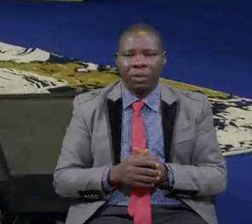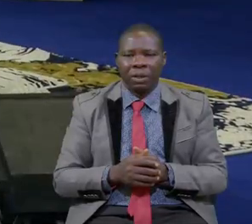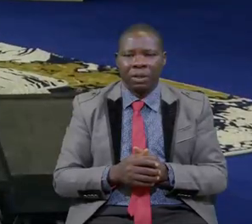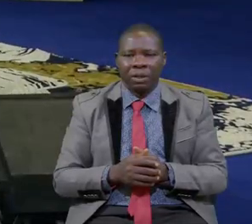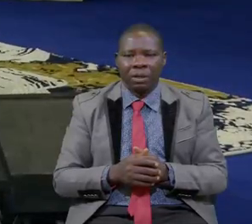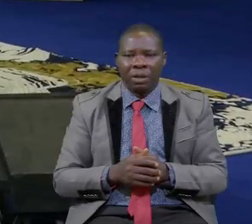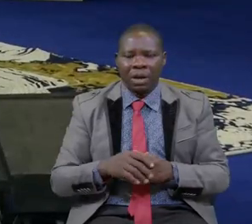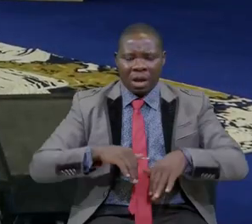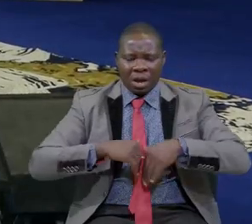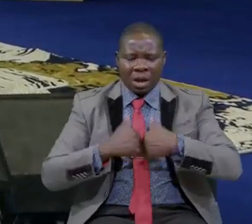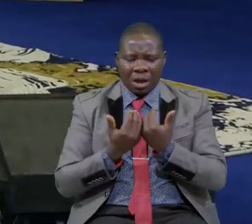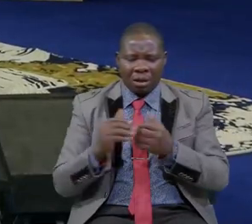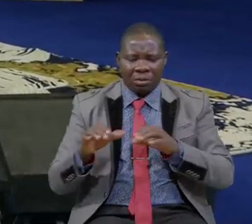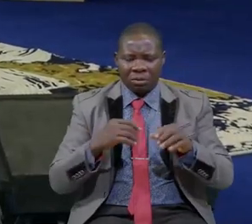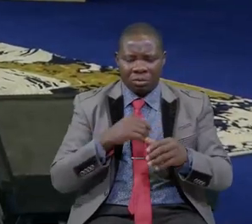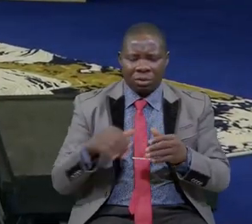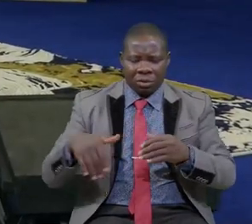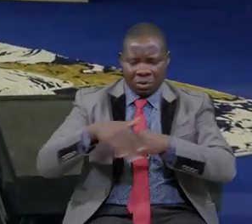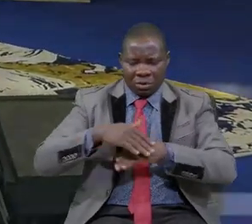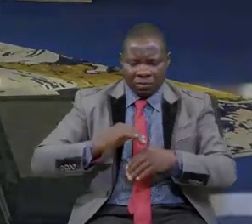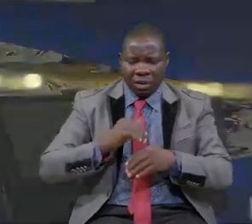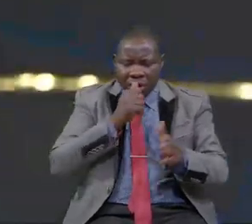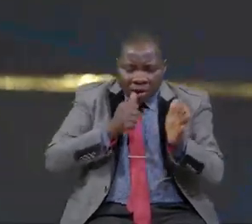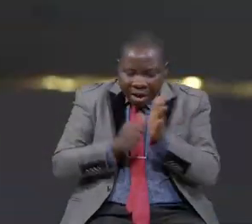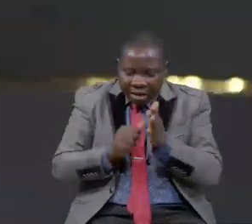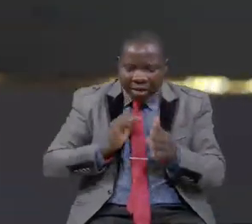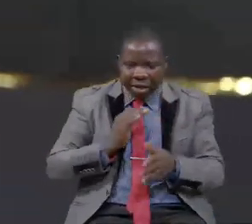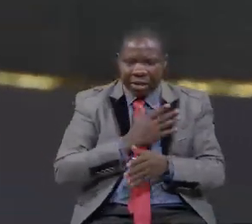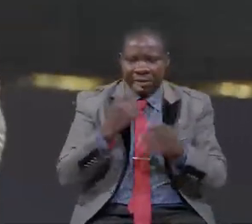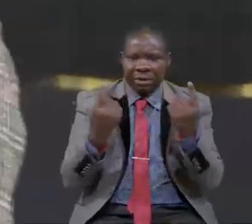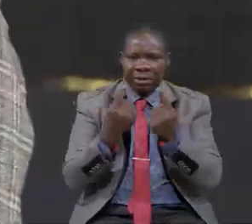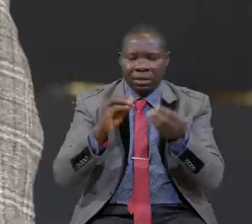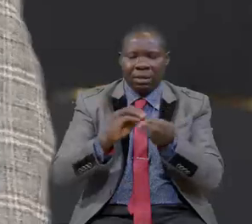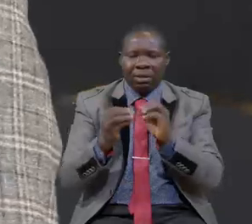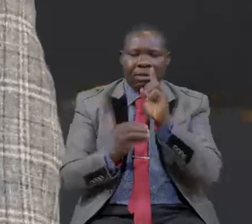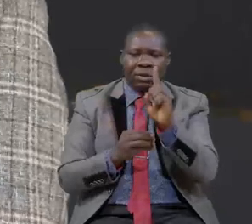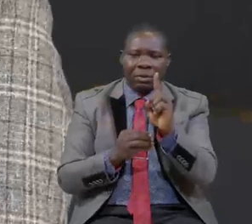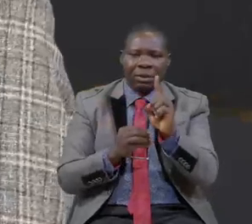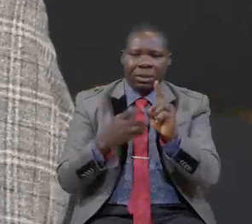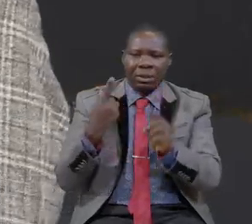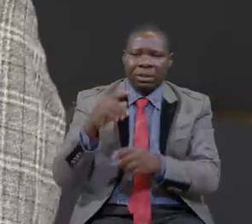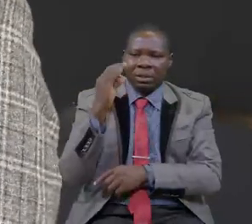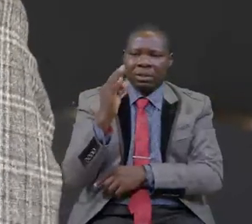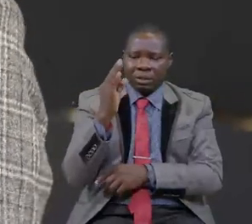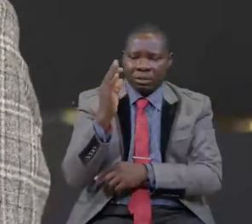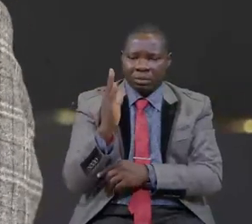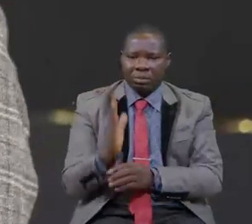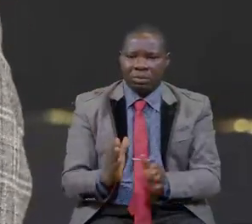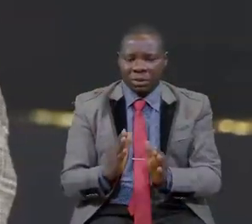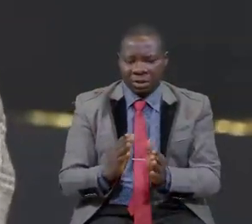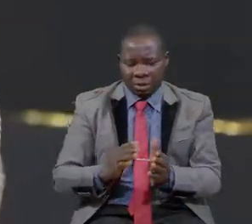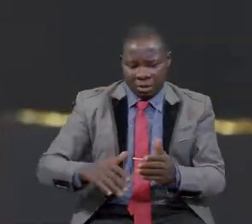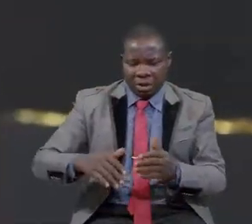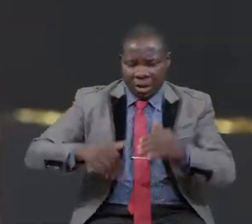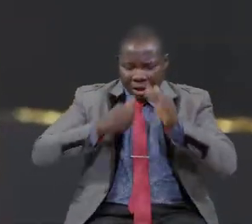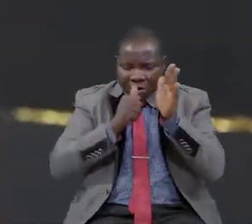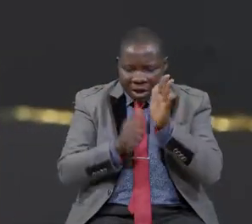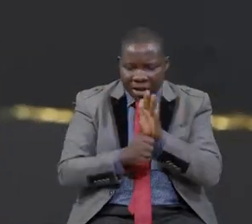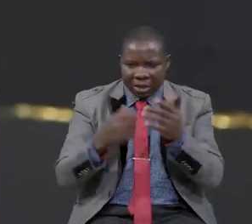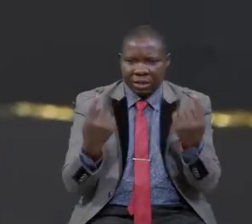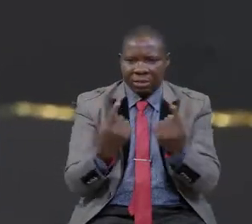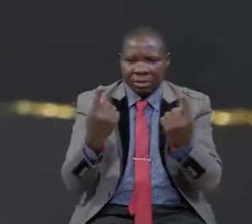our sins? Number one, the preachers cover sins. They don't talk